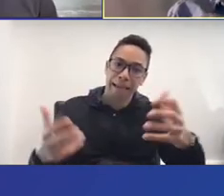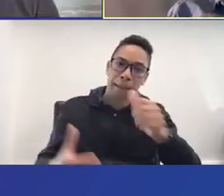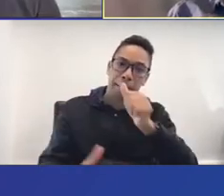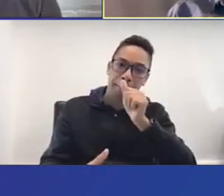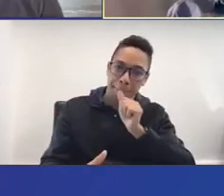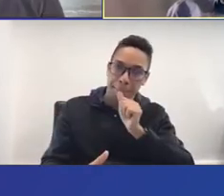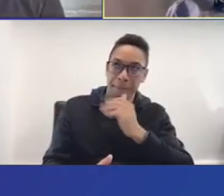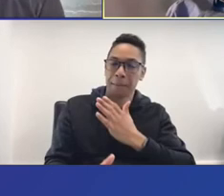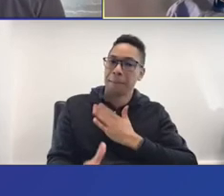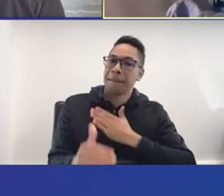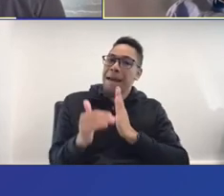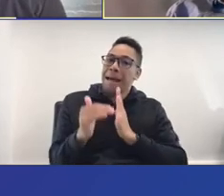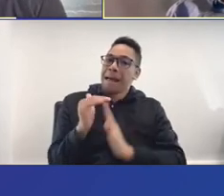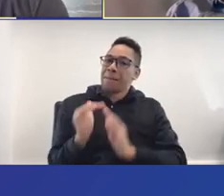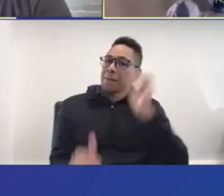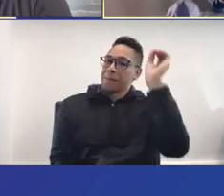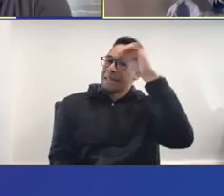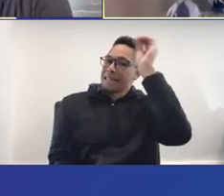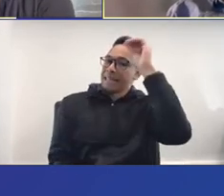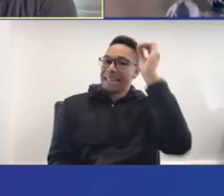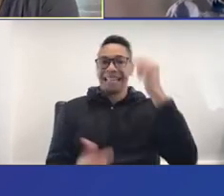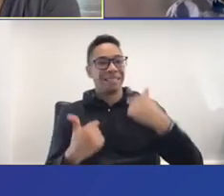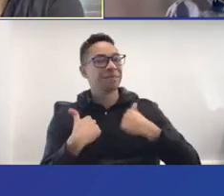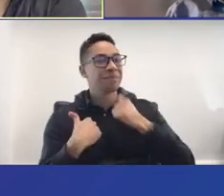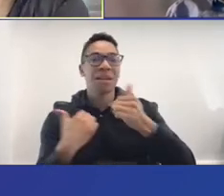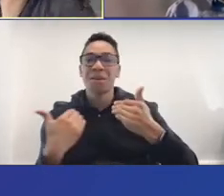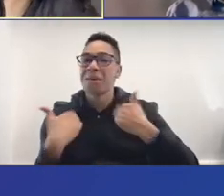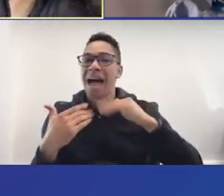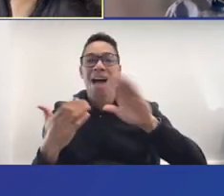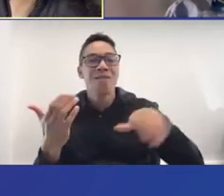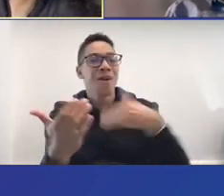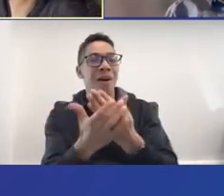humble opinion. I mean, I don't have all the answers.